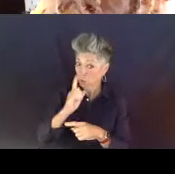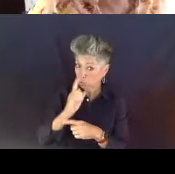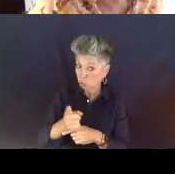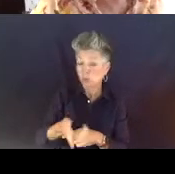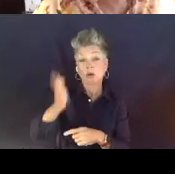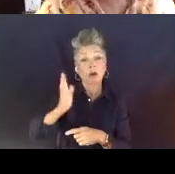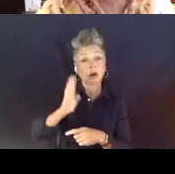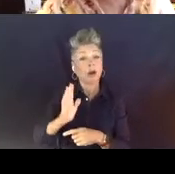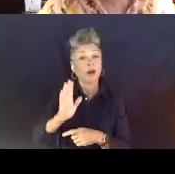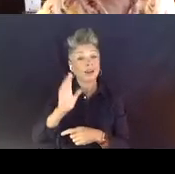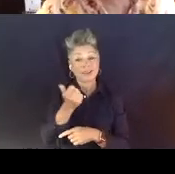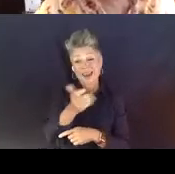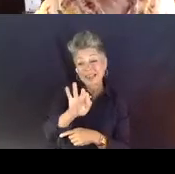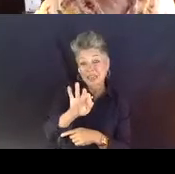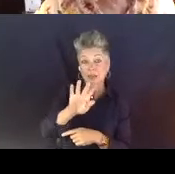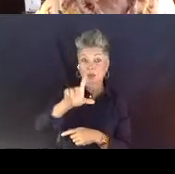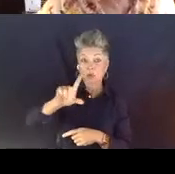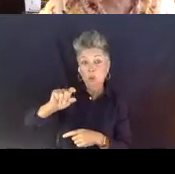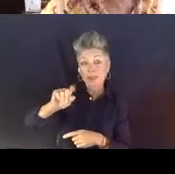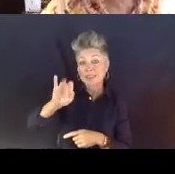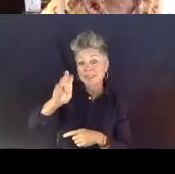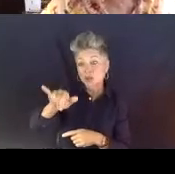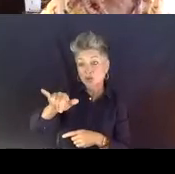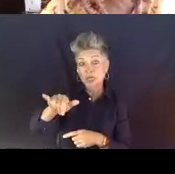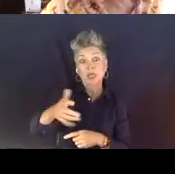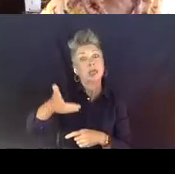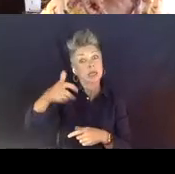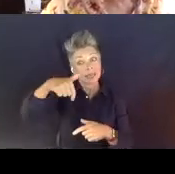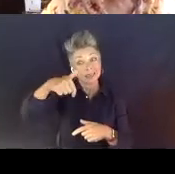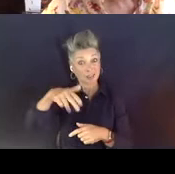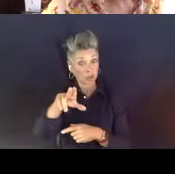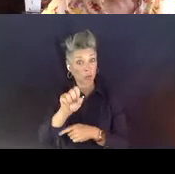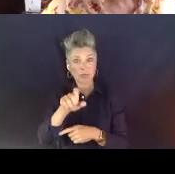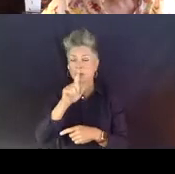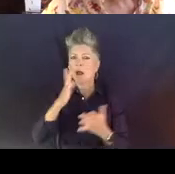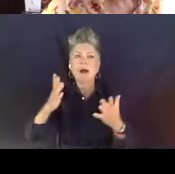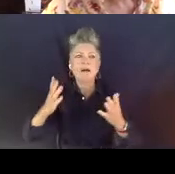century sidewalks in the US were vibrant spaces.